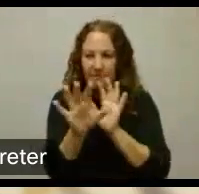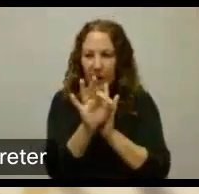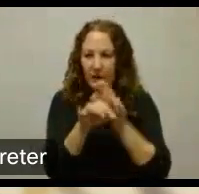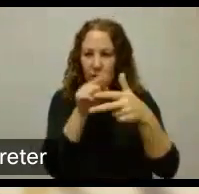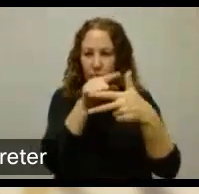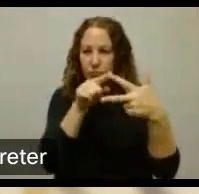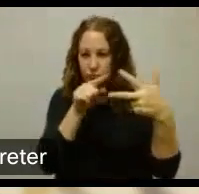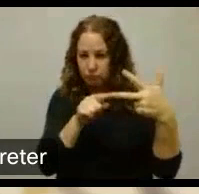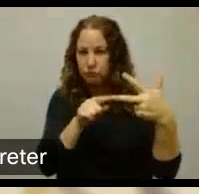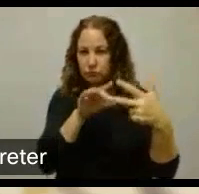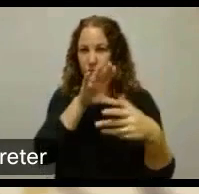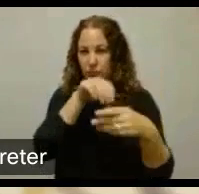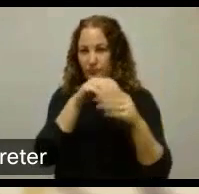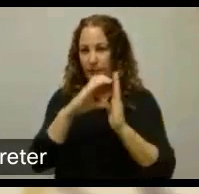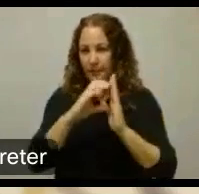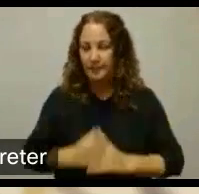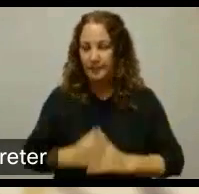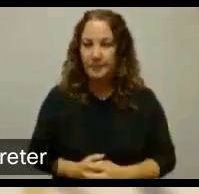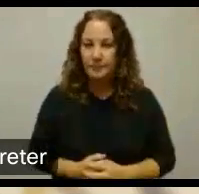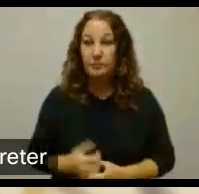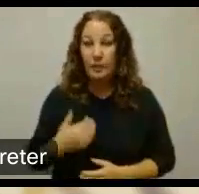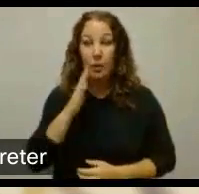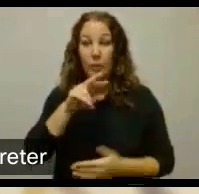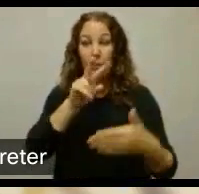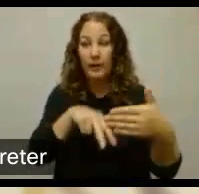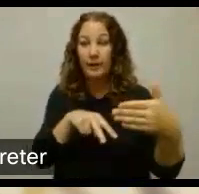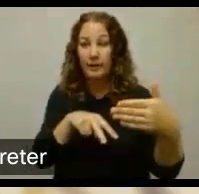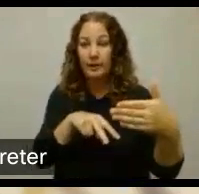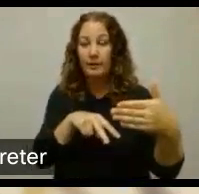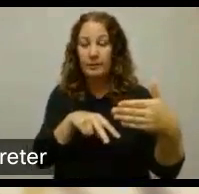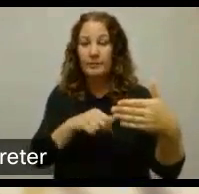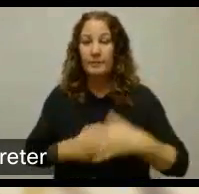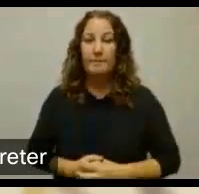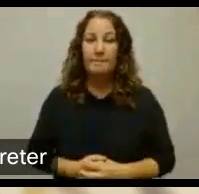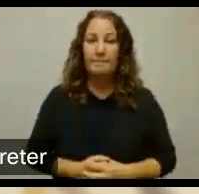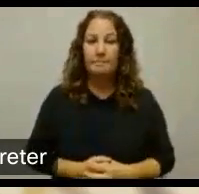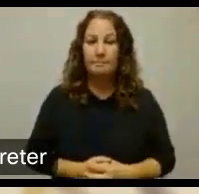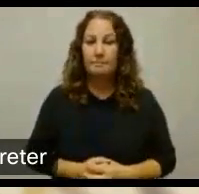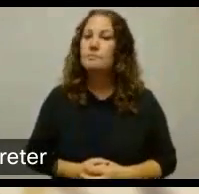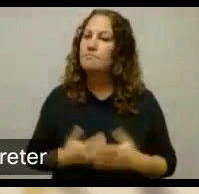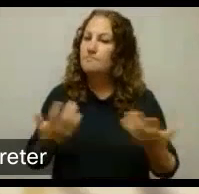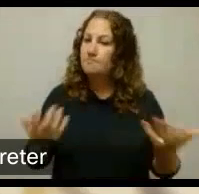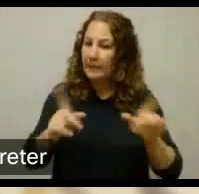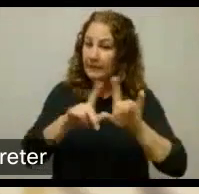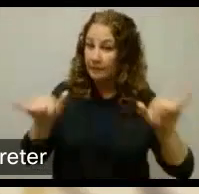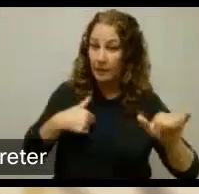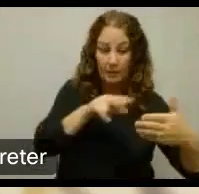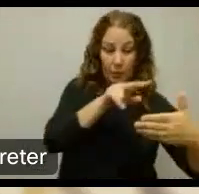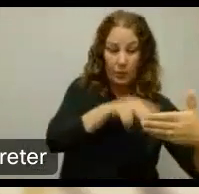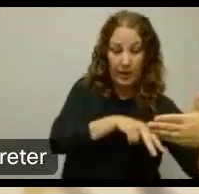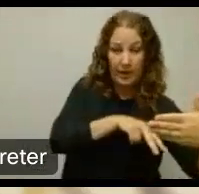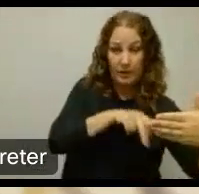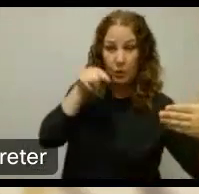paragraph. So I'm going to read it out loud, and I'll ask that as I read it, you